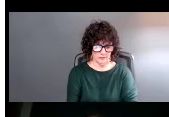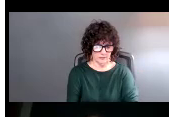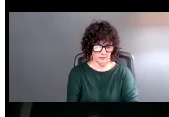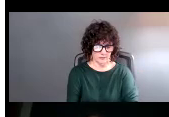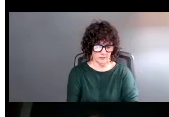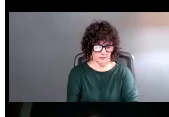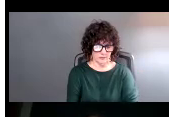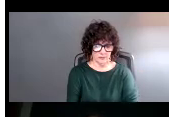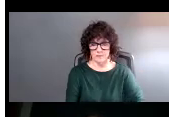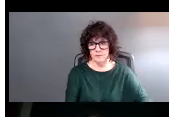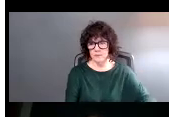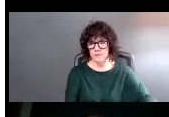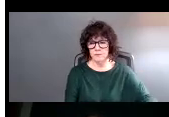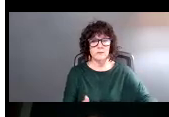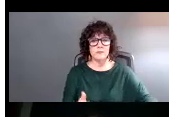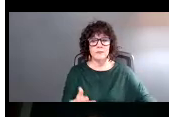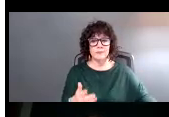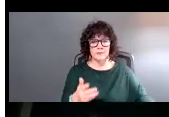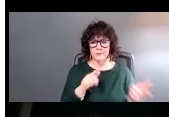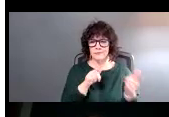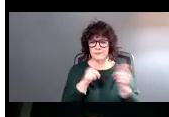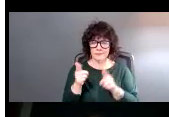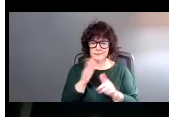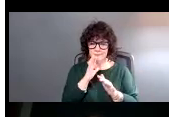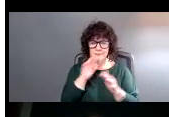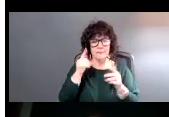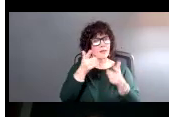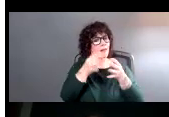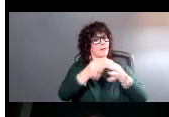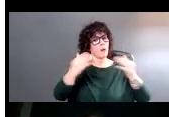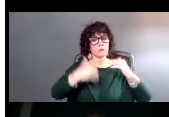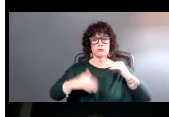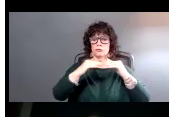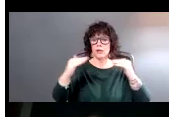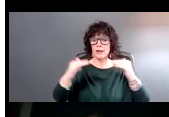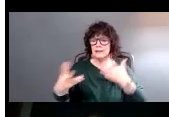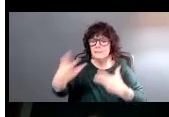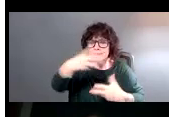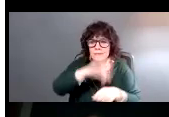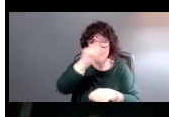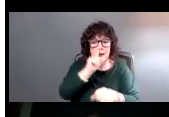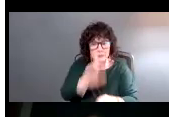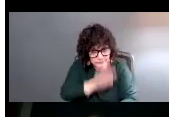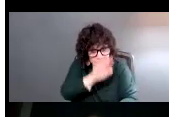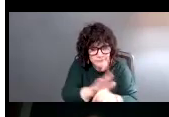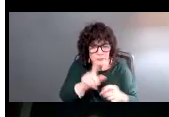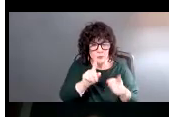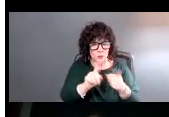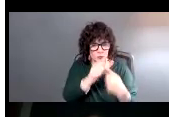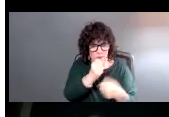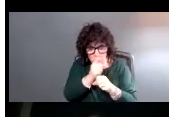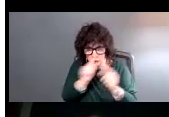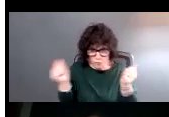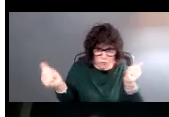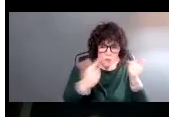to ensuring that all people can participate in the conversation and a respect for the linguistic rights of all communities.